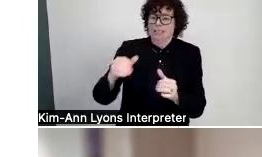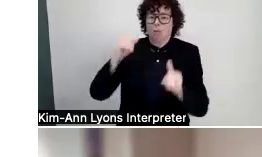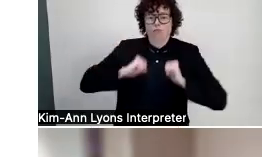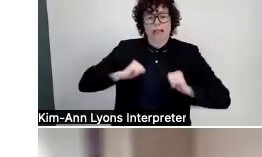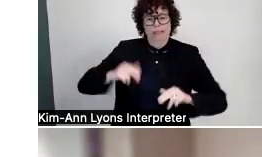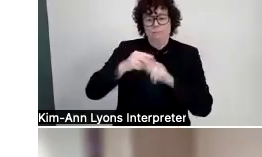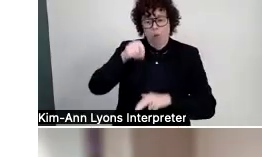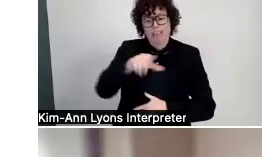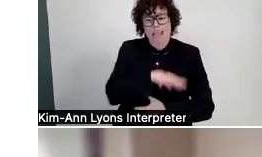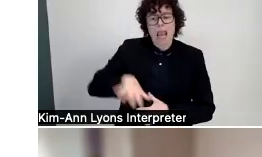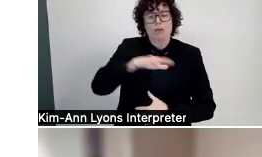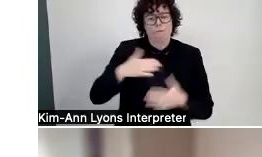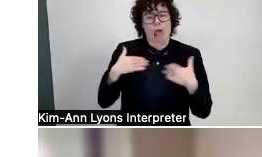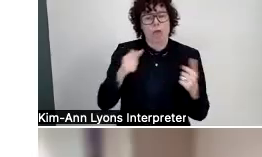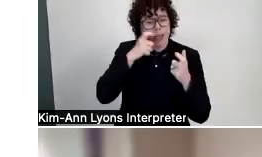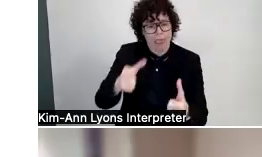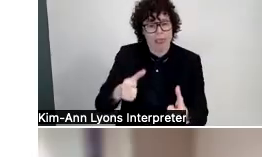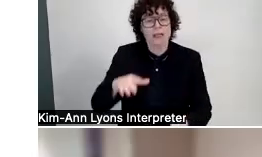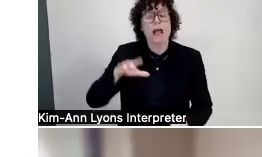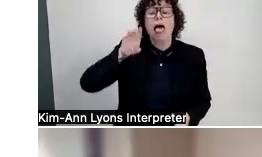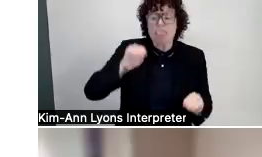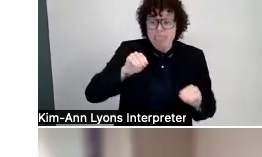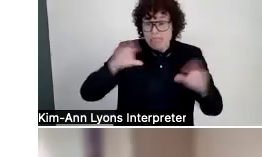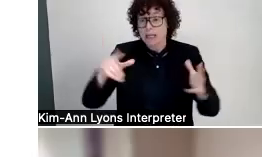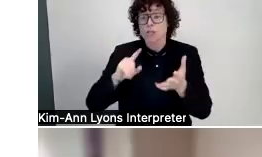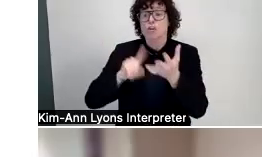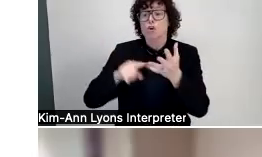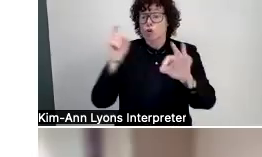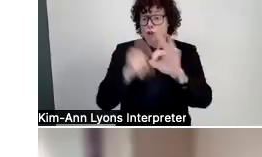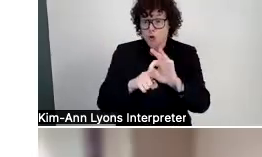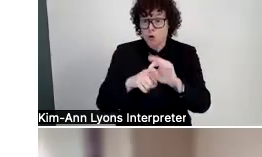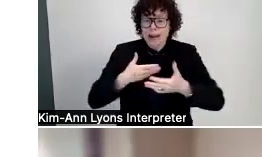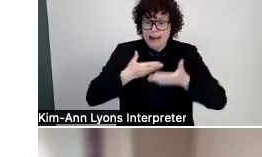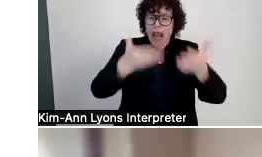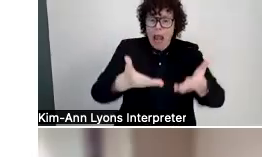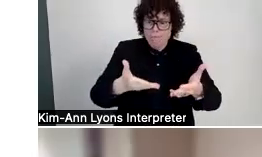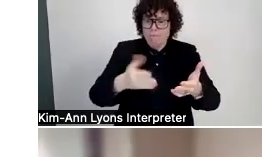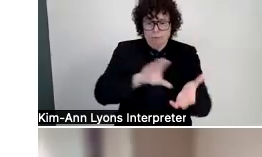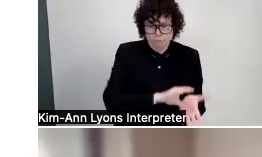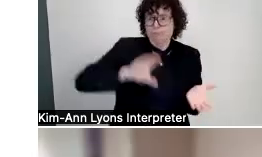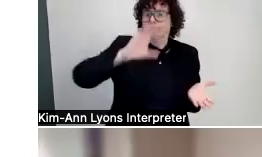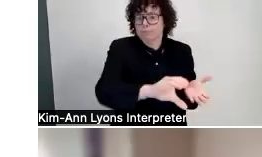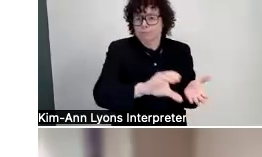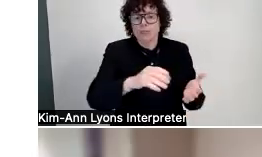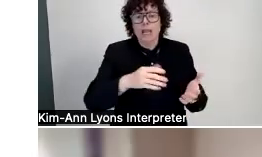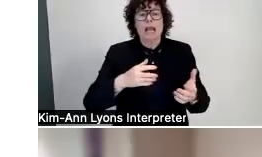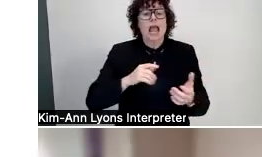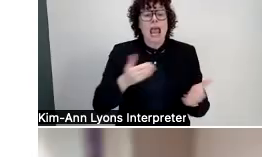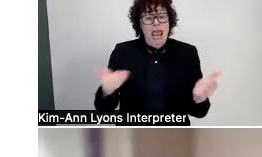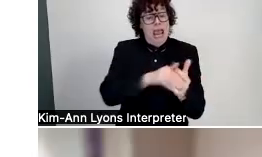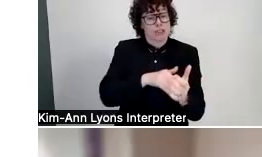Using all of the information that the University of Queensland gave us, the framework team then did extra consultations with people with